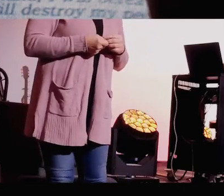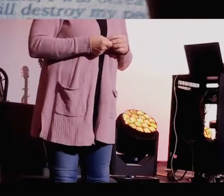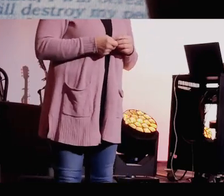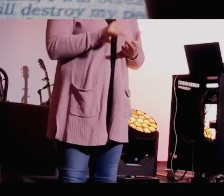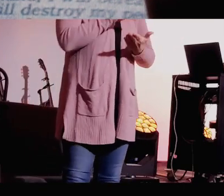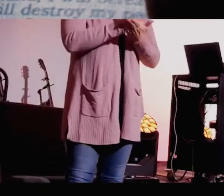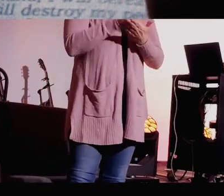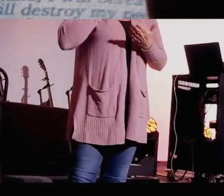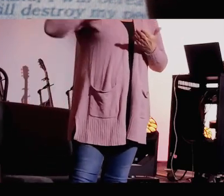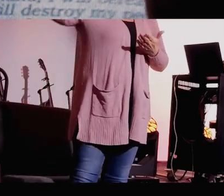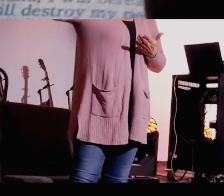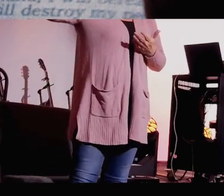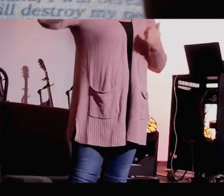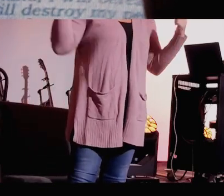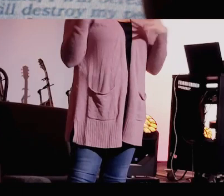that I once feared,